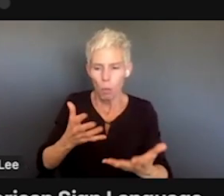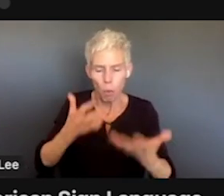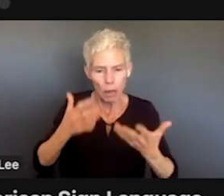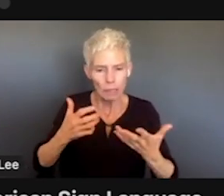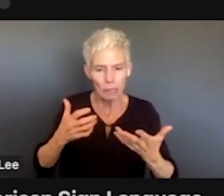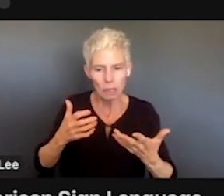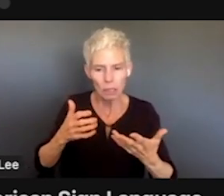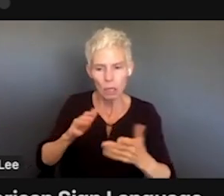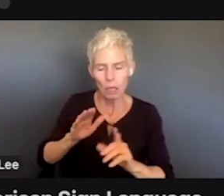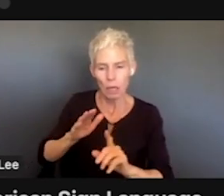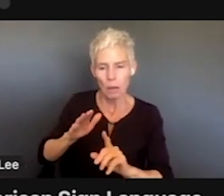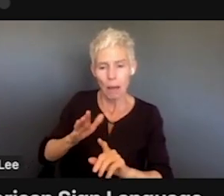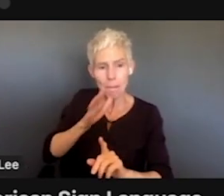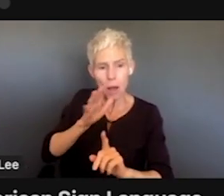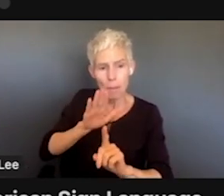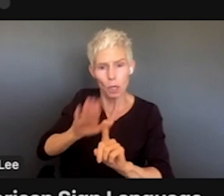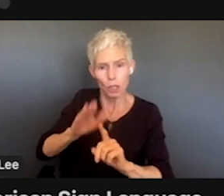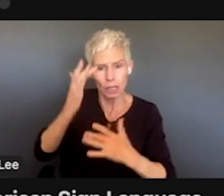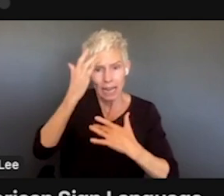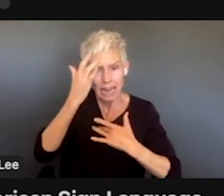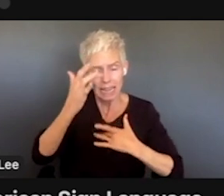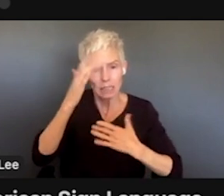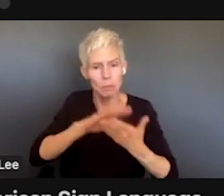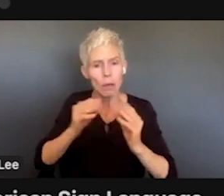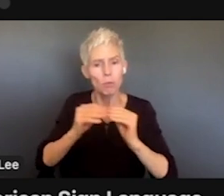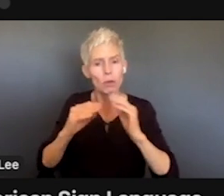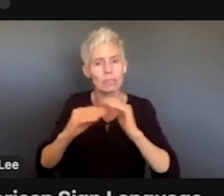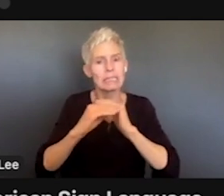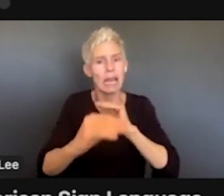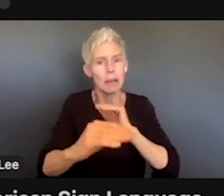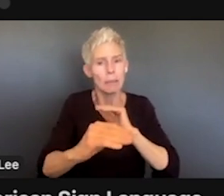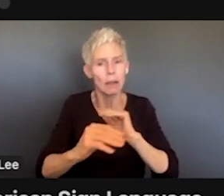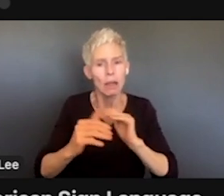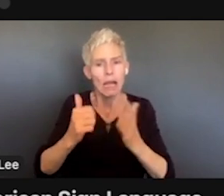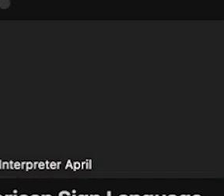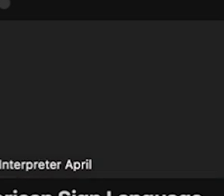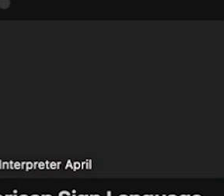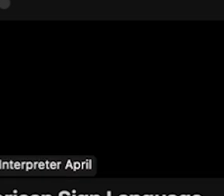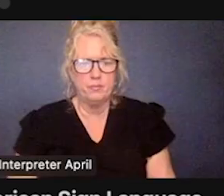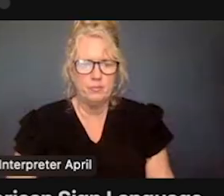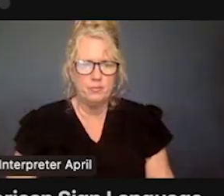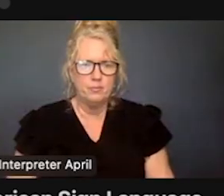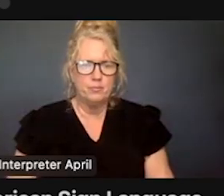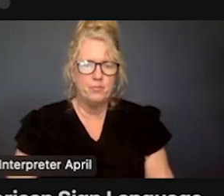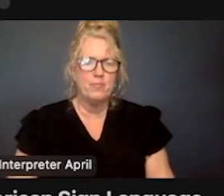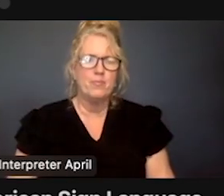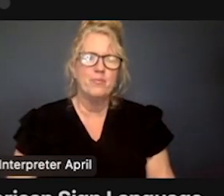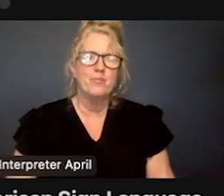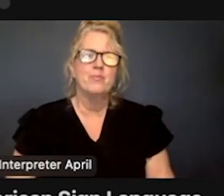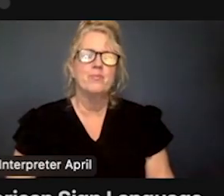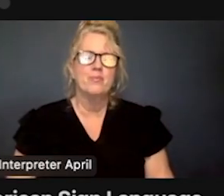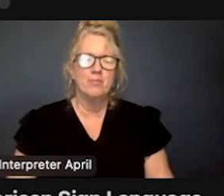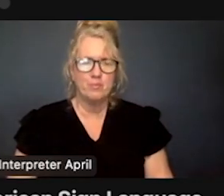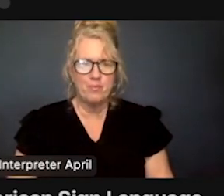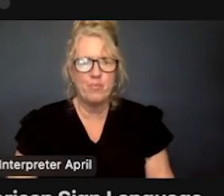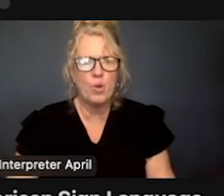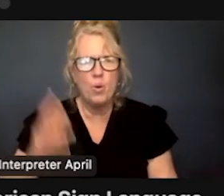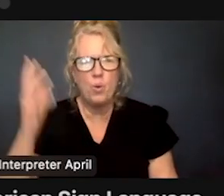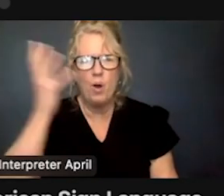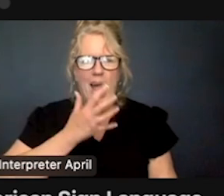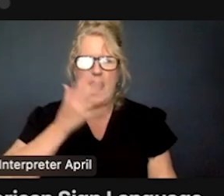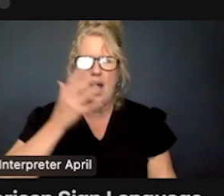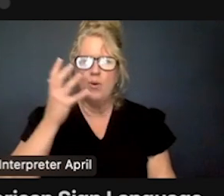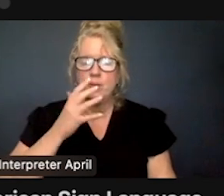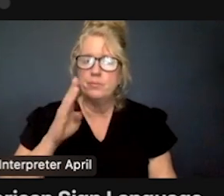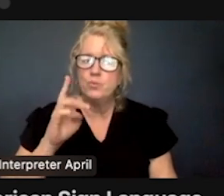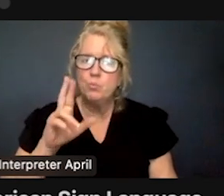her illness and helping us adjust and understand what was going on. Wow. So, Brian,